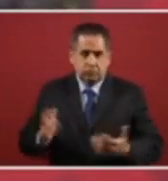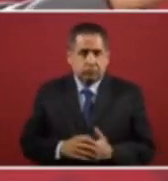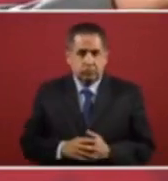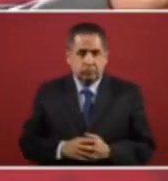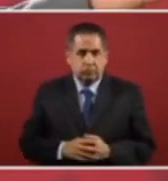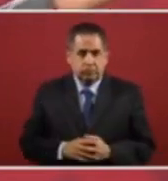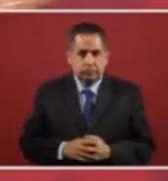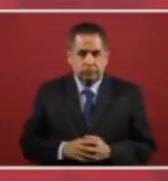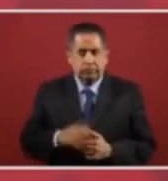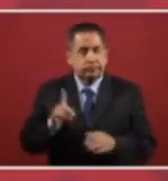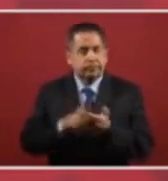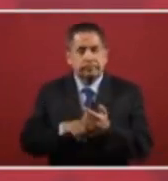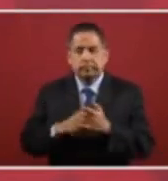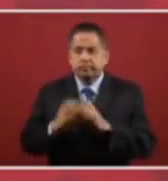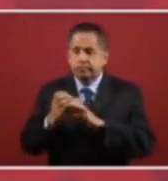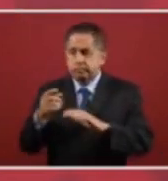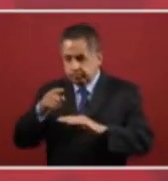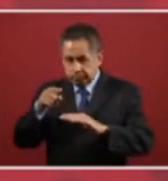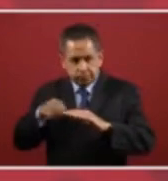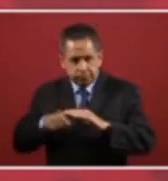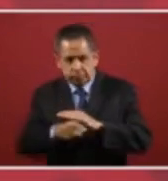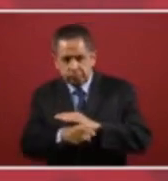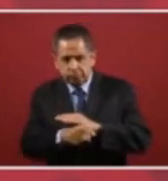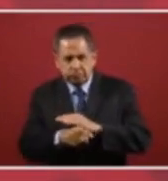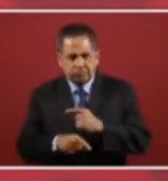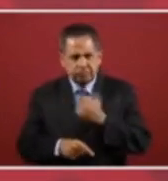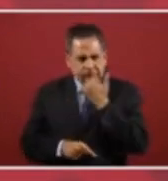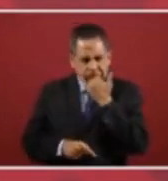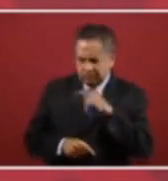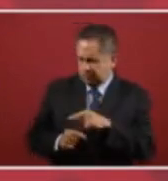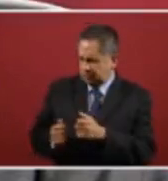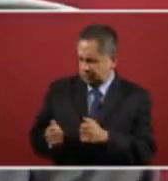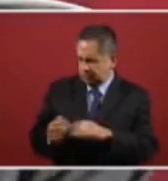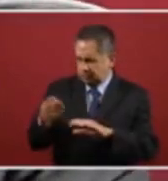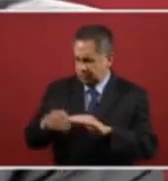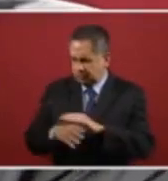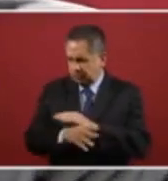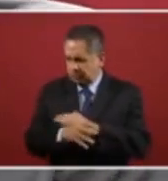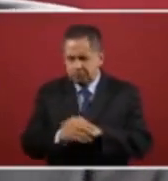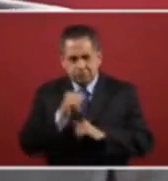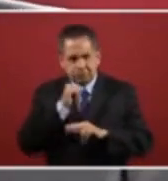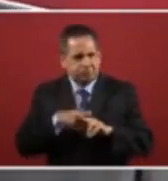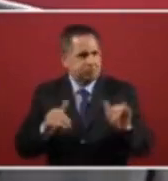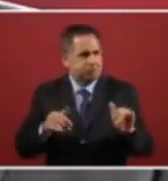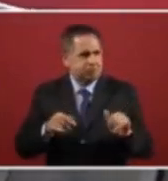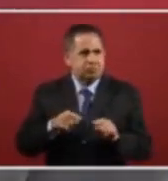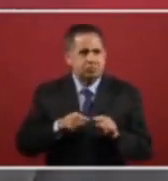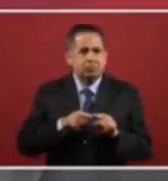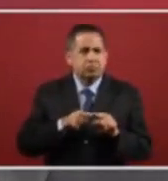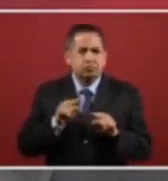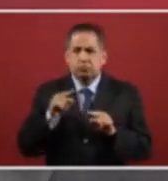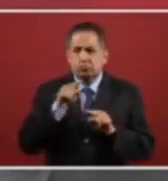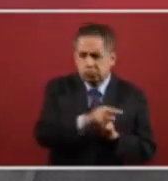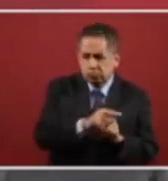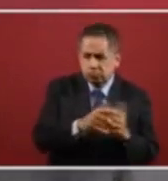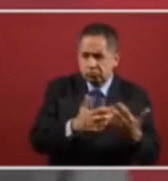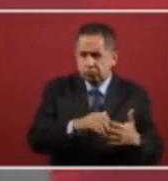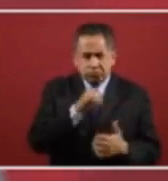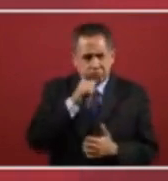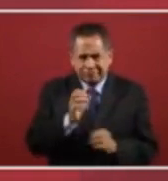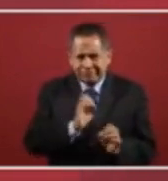way, these ducts that don't even have, they don't take